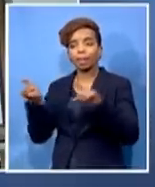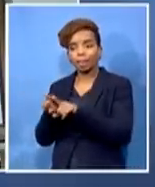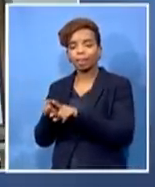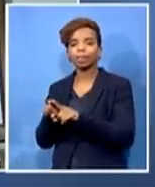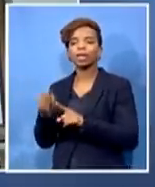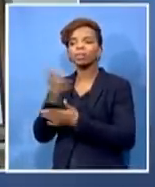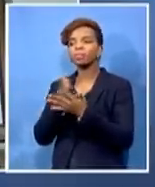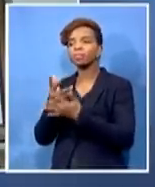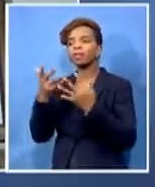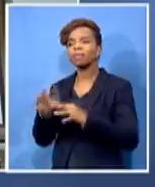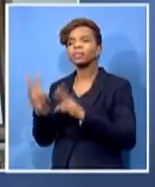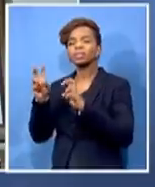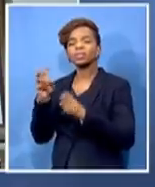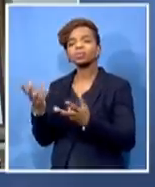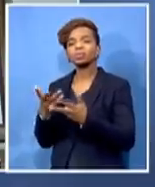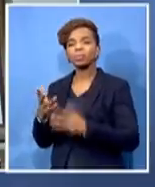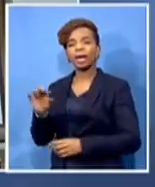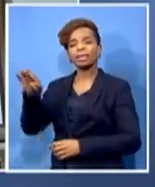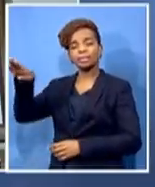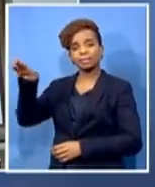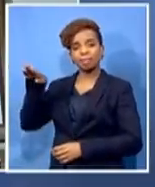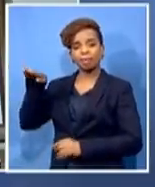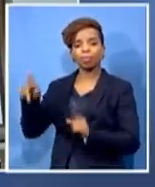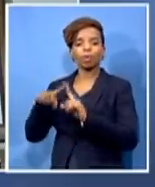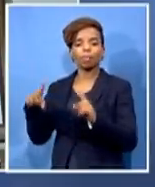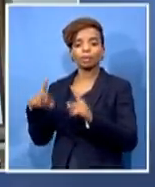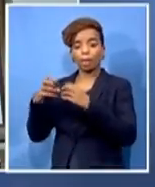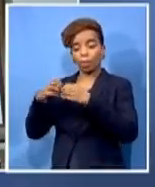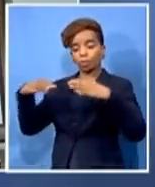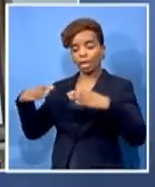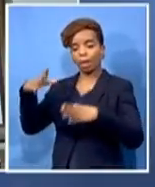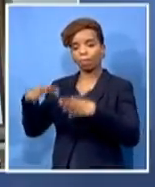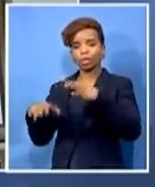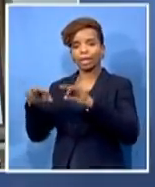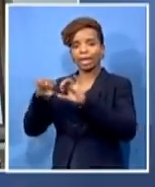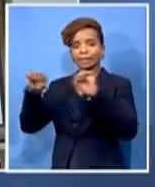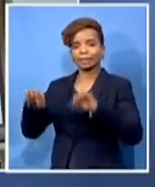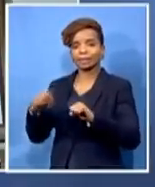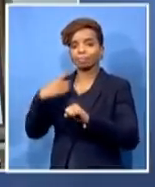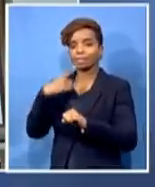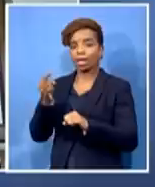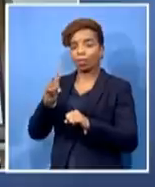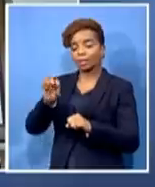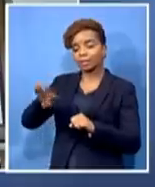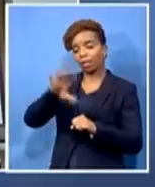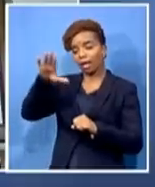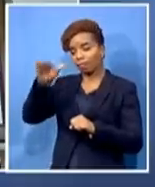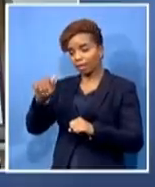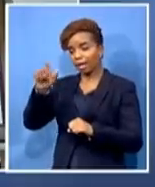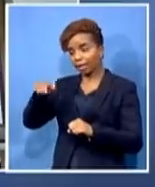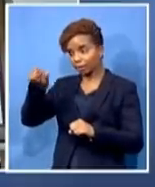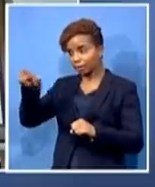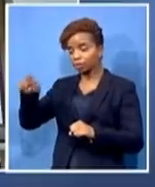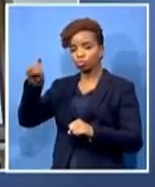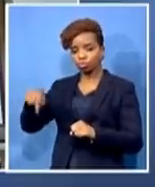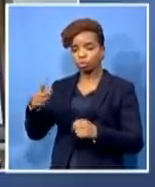political system, saying South Africans should be able to vote directly for their presidents, the constituency-based system not